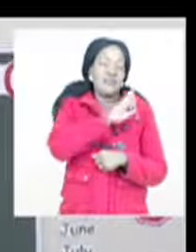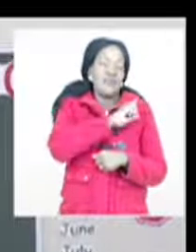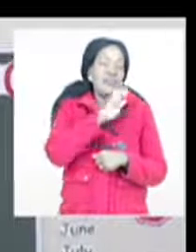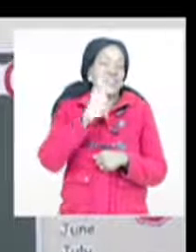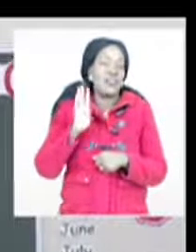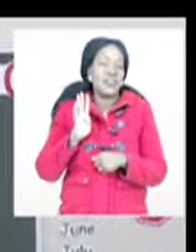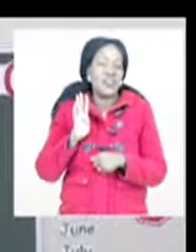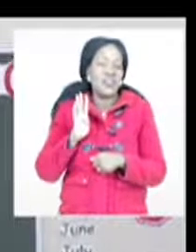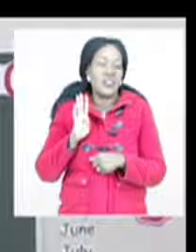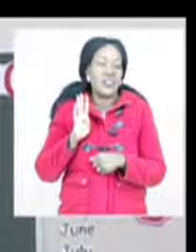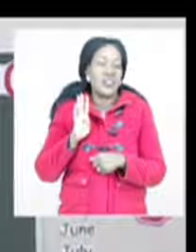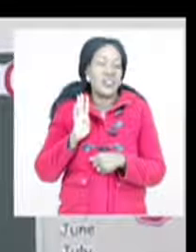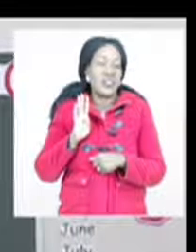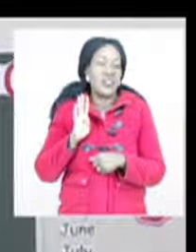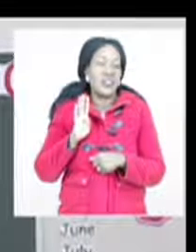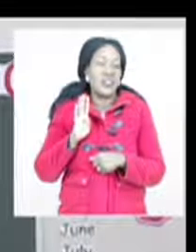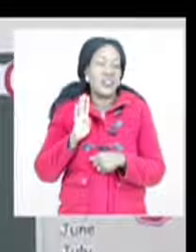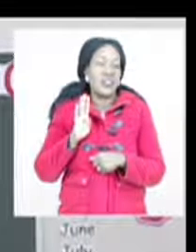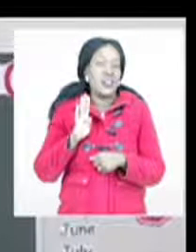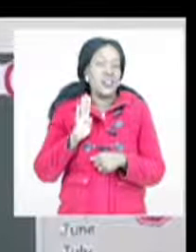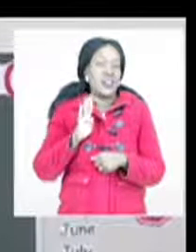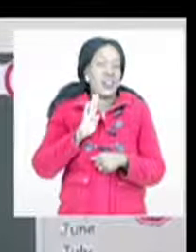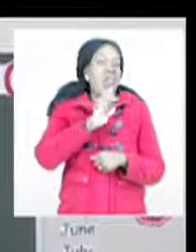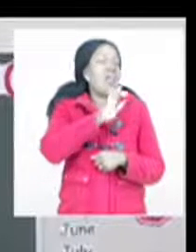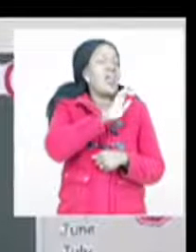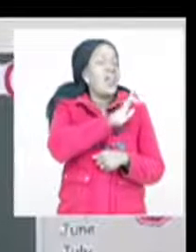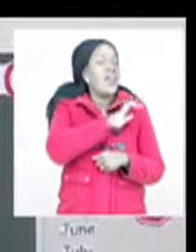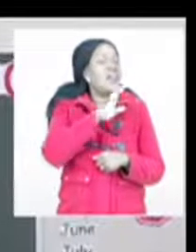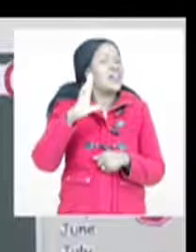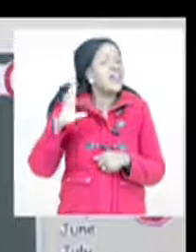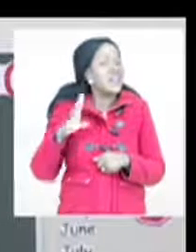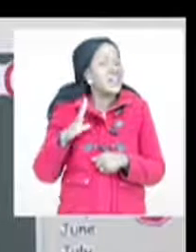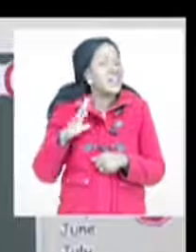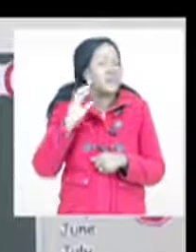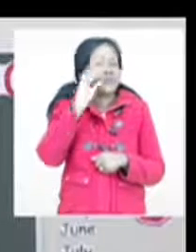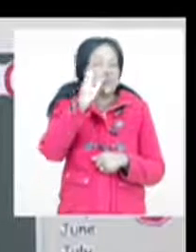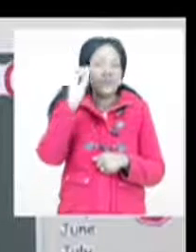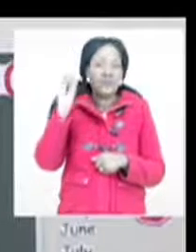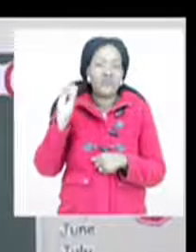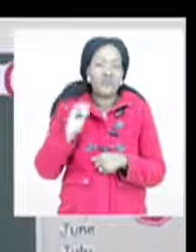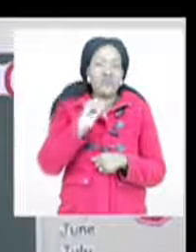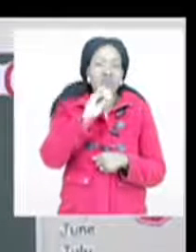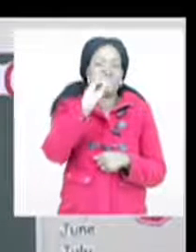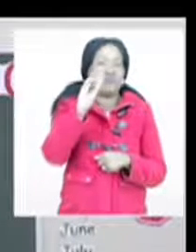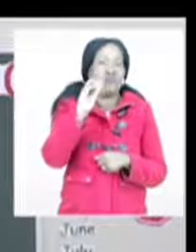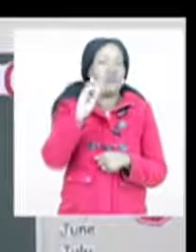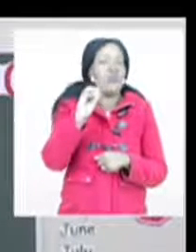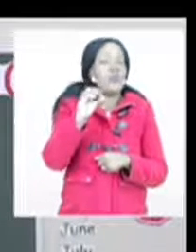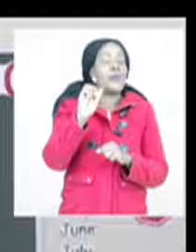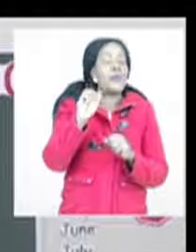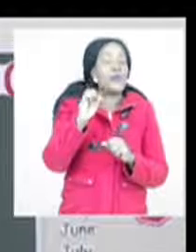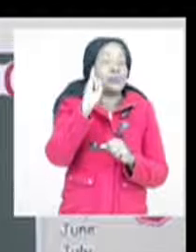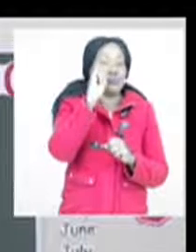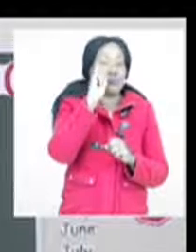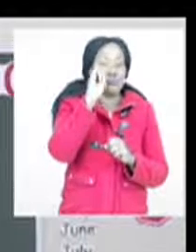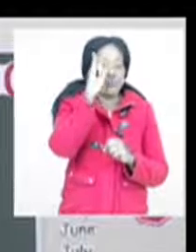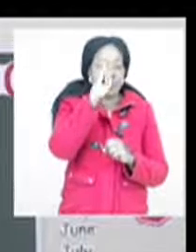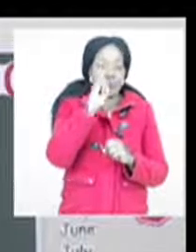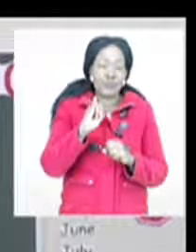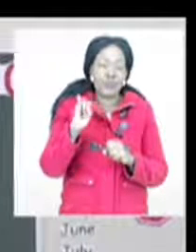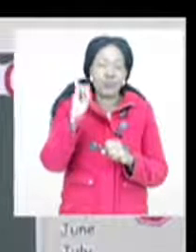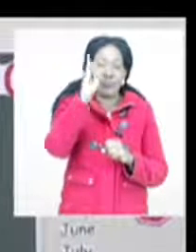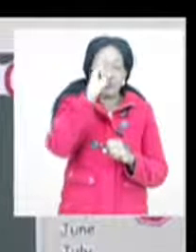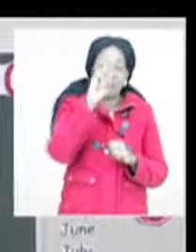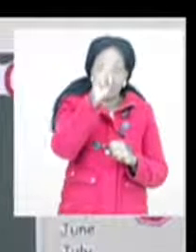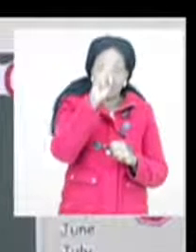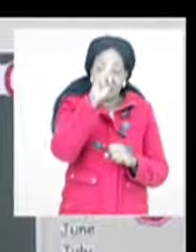14, and 15 spots. Now, when you draw your spots, make sure